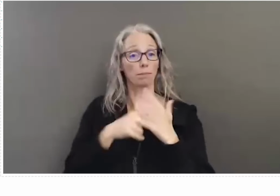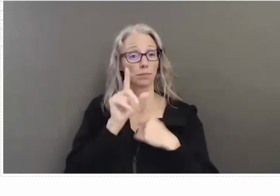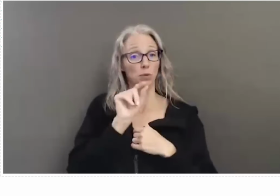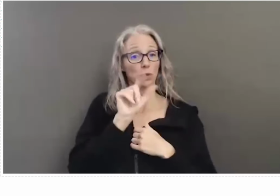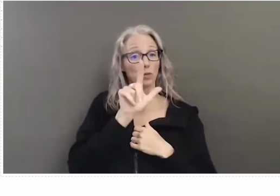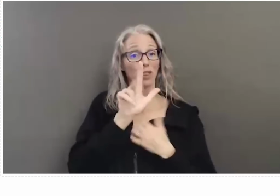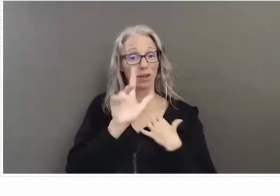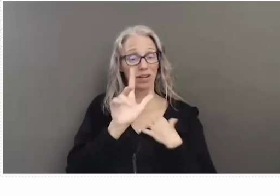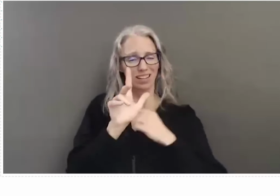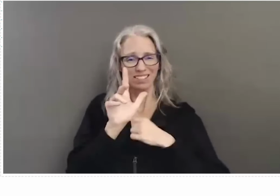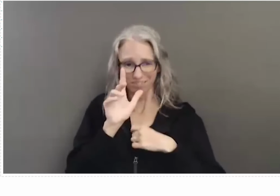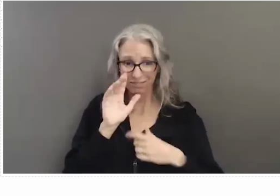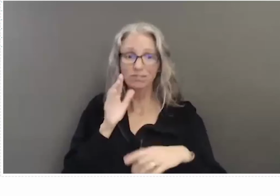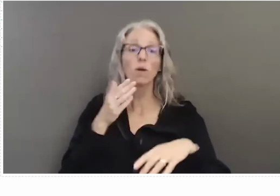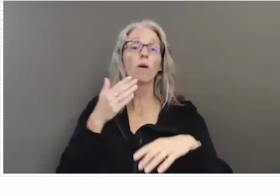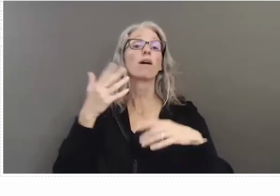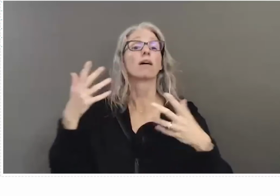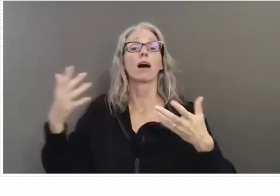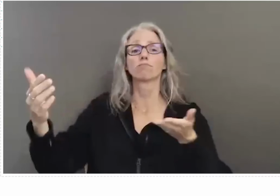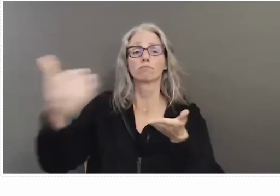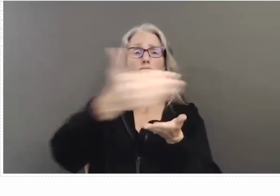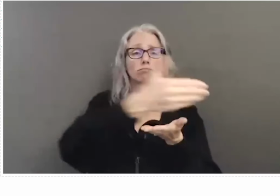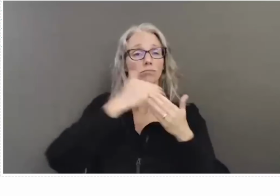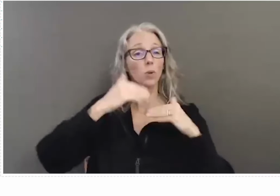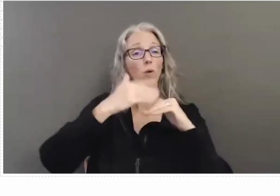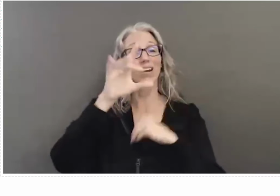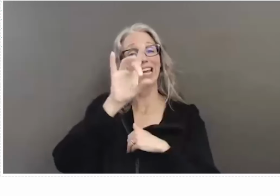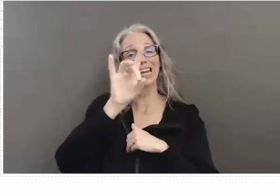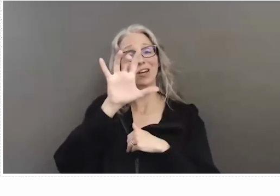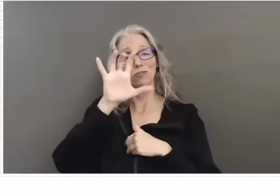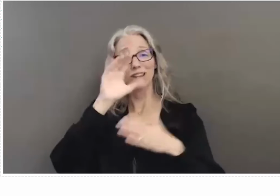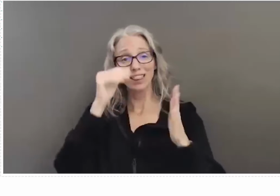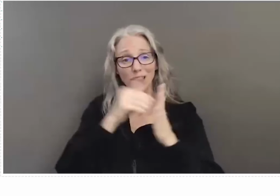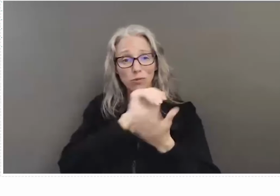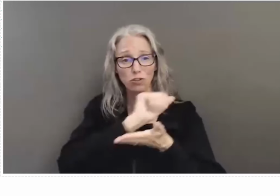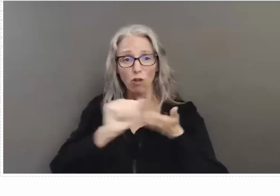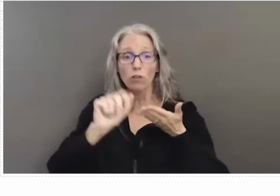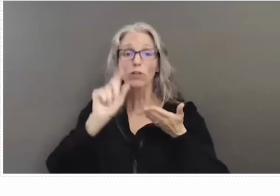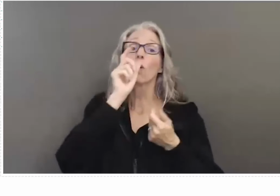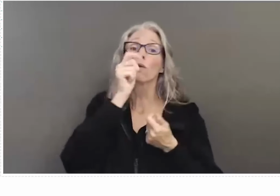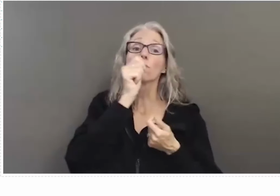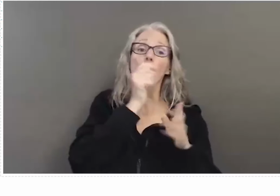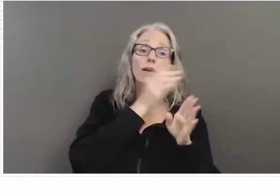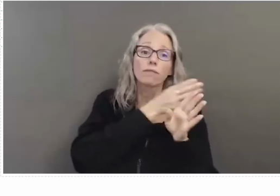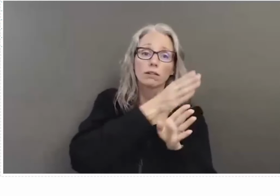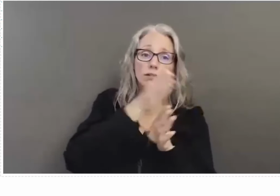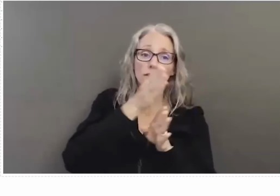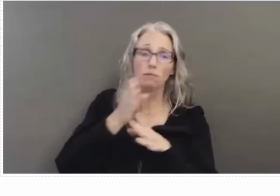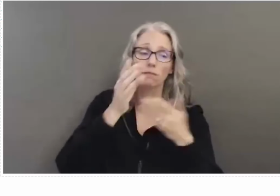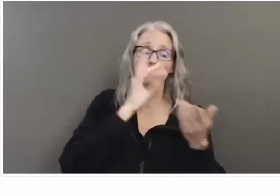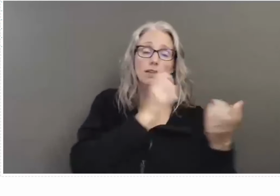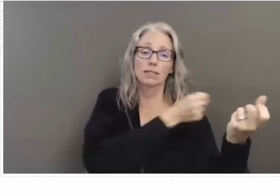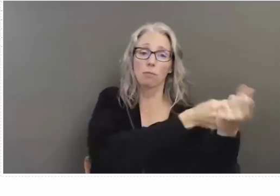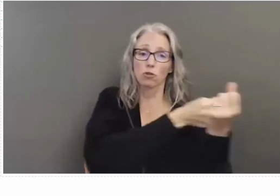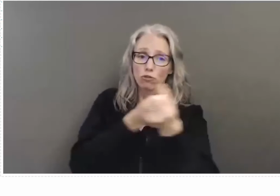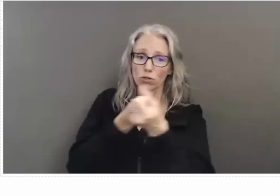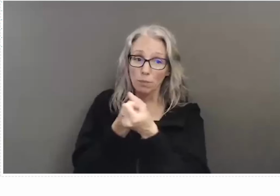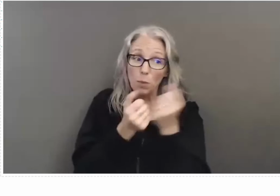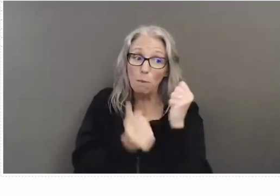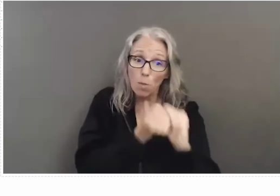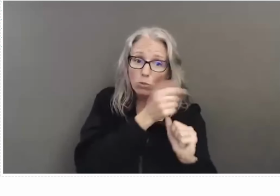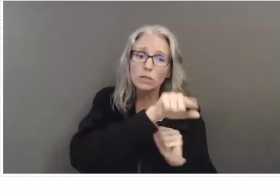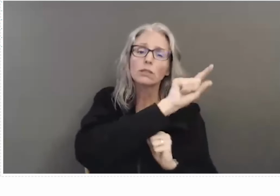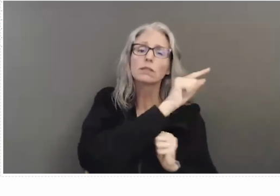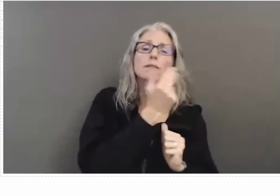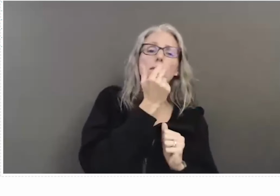over $800,000 in private sector sponsorship, with the majority of these partnerships secured with local small and medium-sized